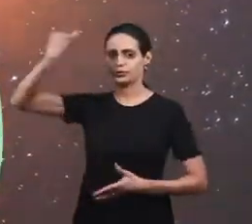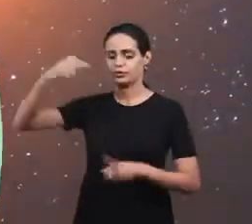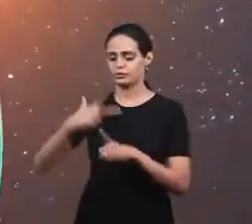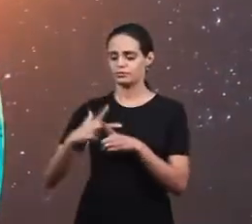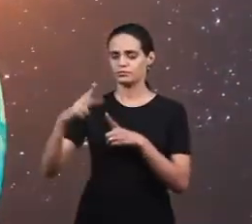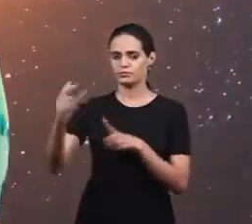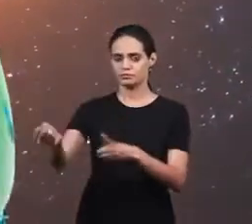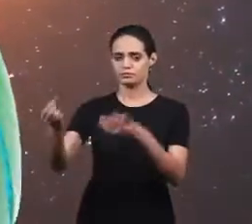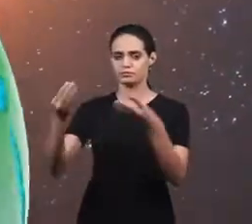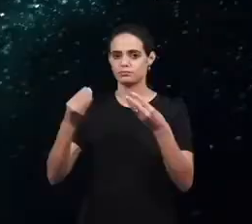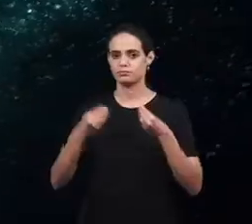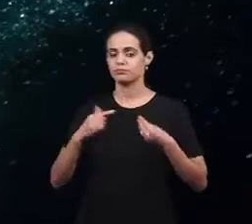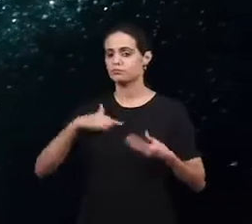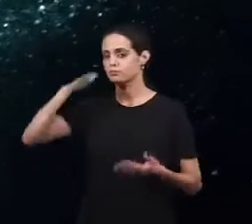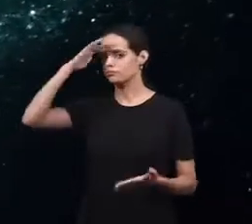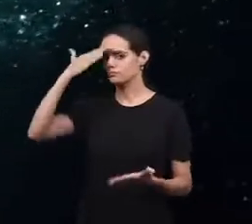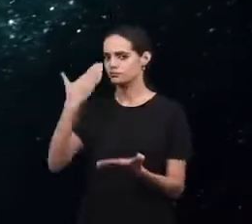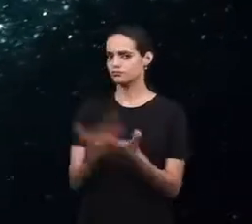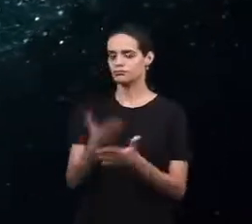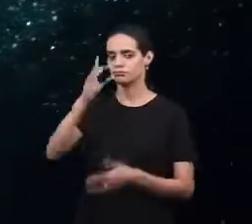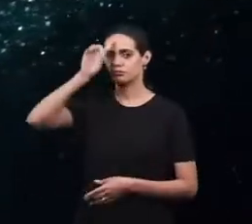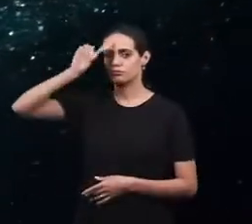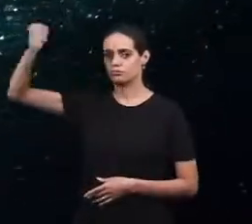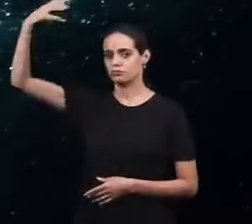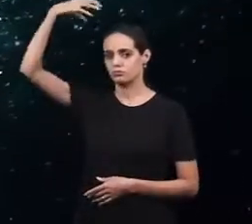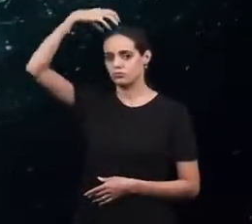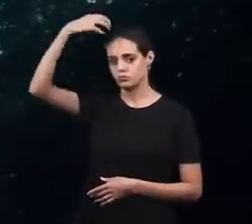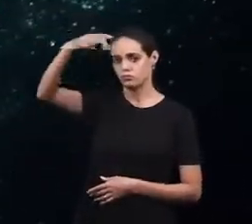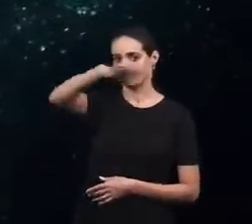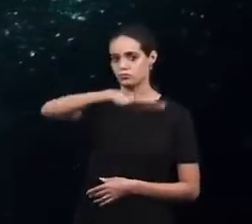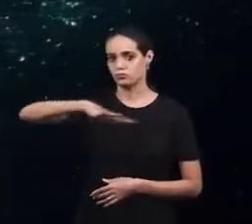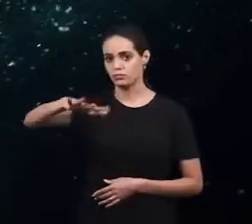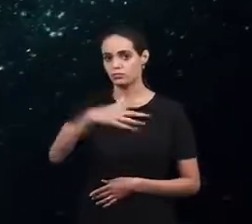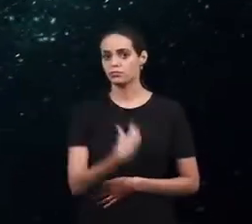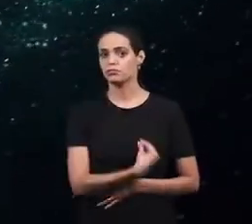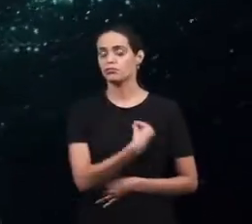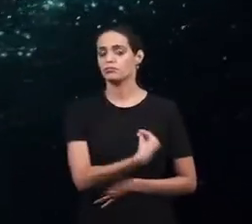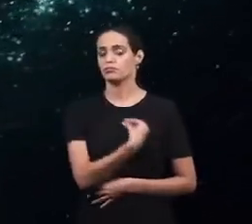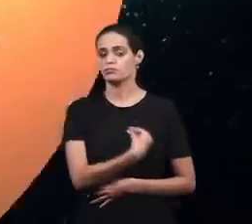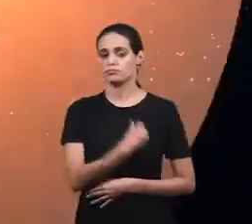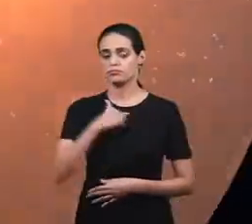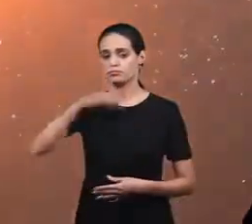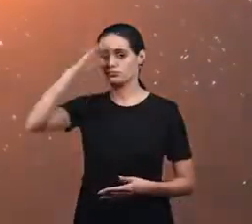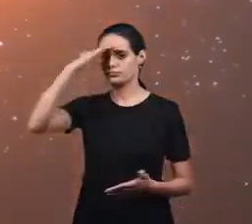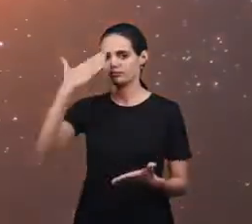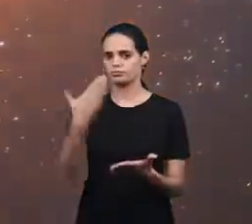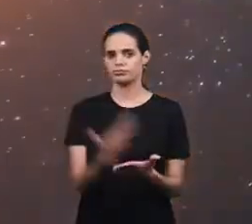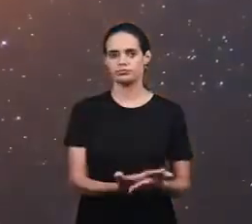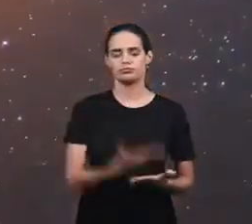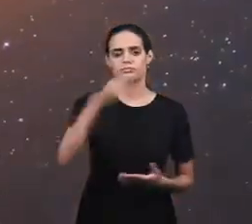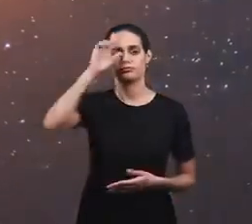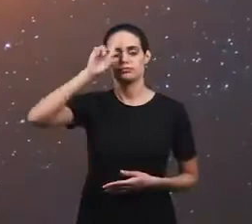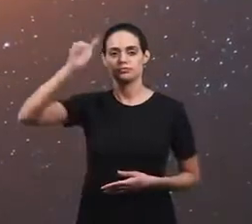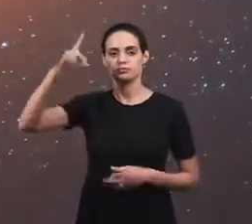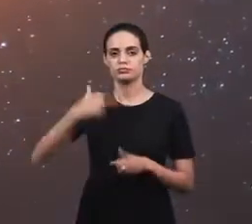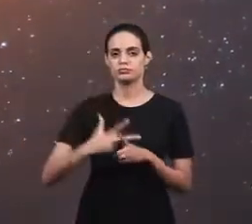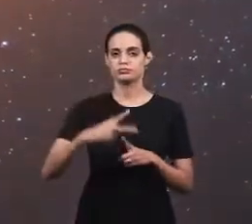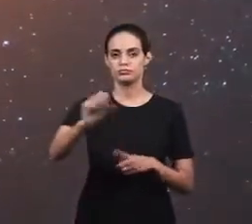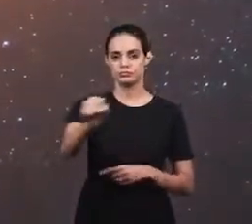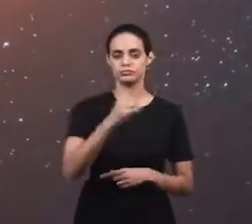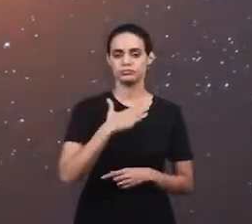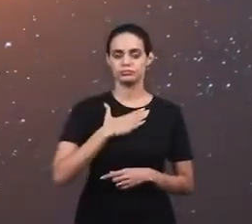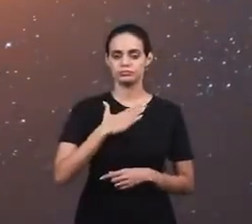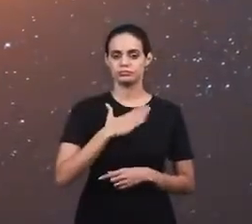me. I believe in a God that lives and reigns. I believe in a God that wins for me.